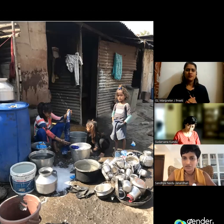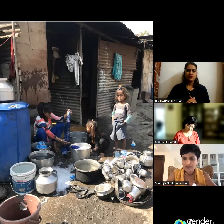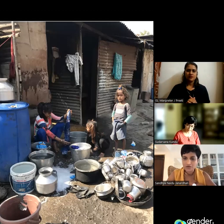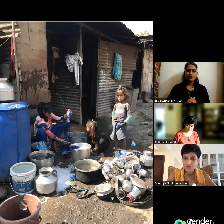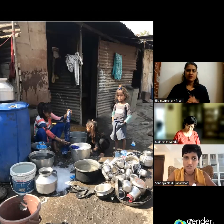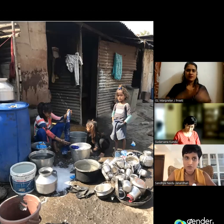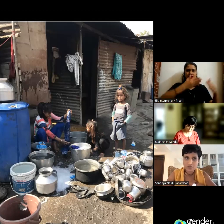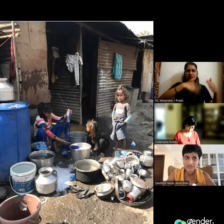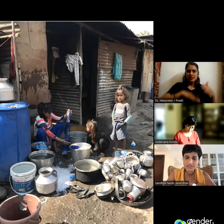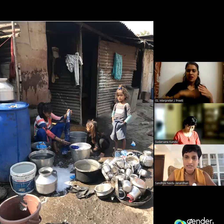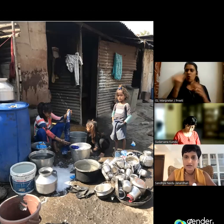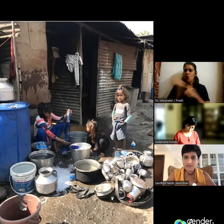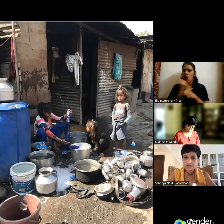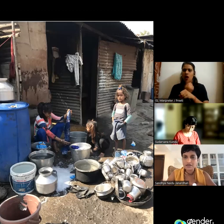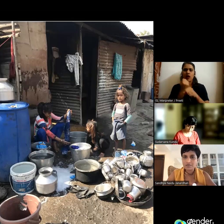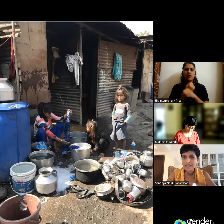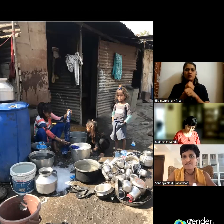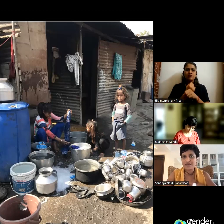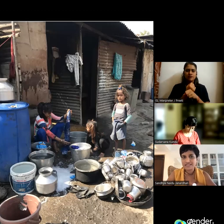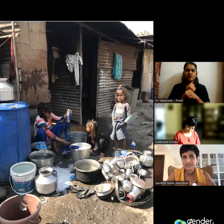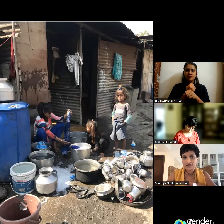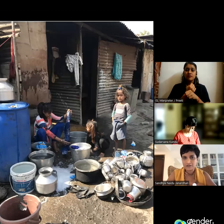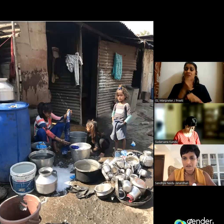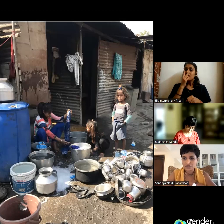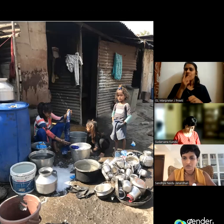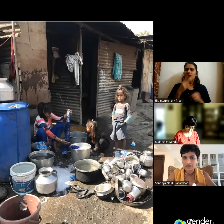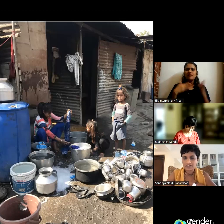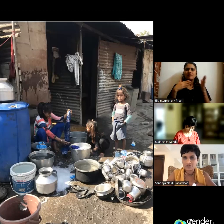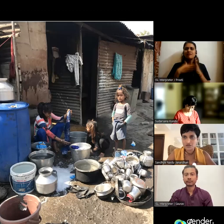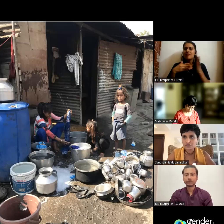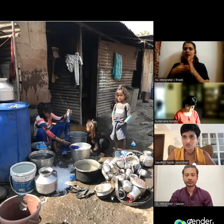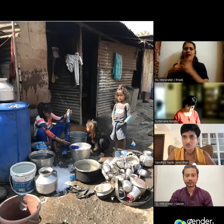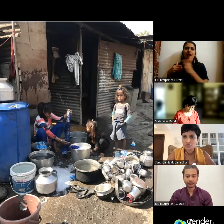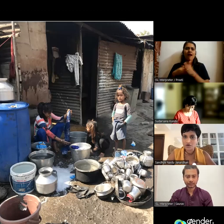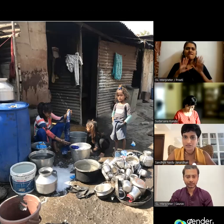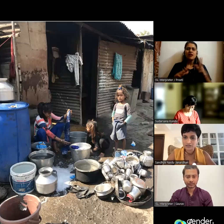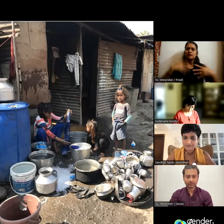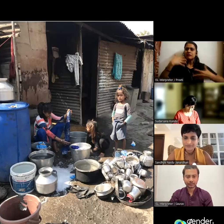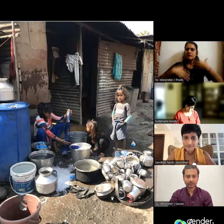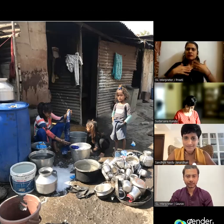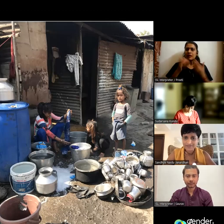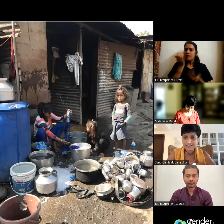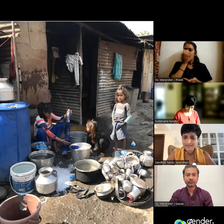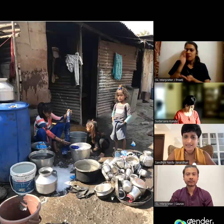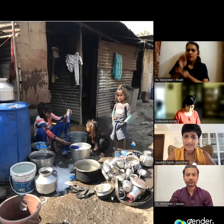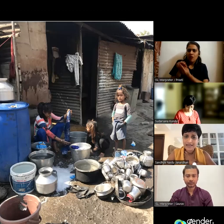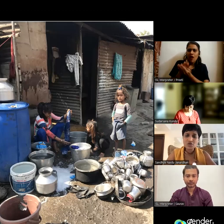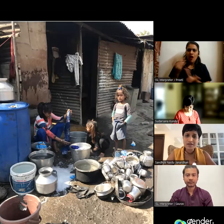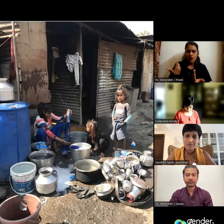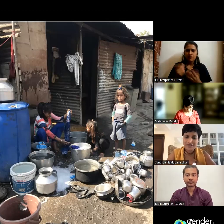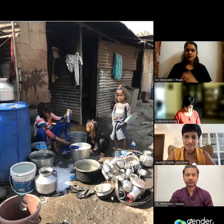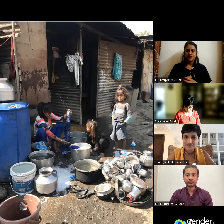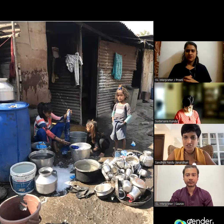washing and doing household chores. Just sort of the lack of basic infrastructure where they have to struggle to store water every day. And